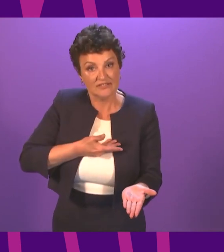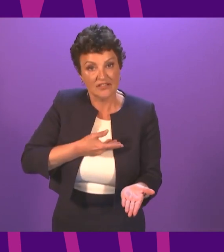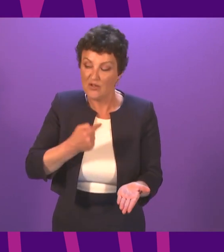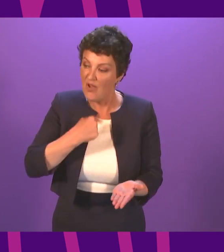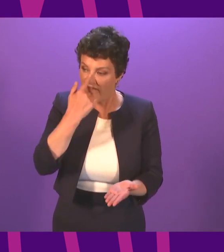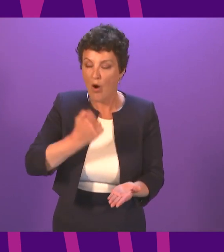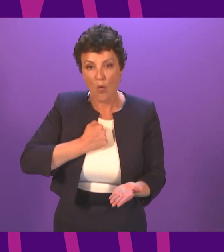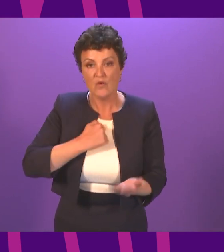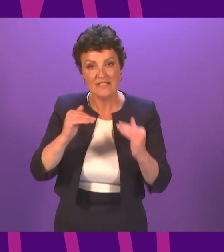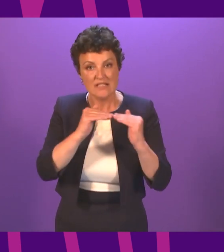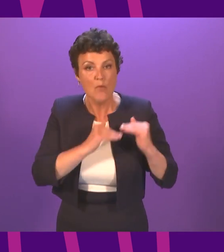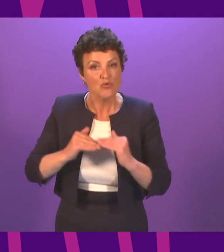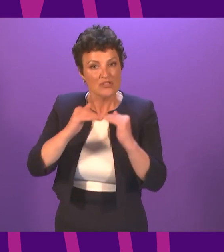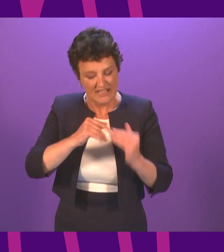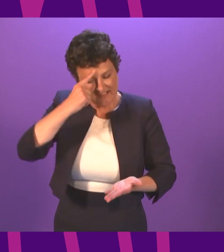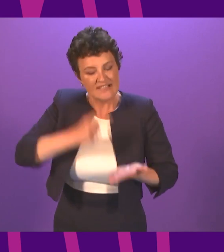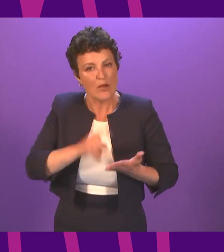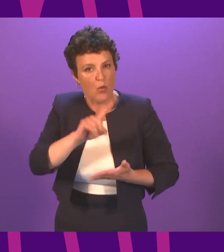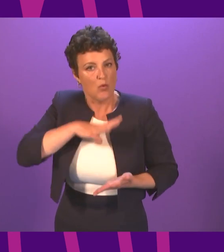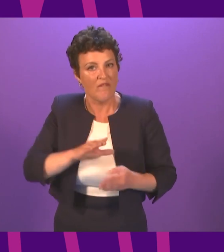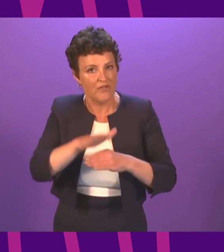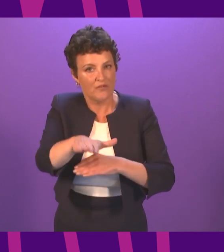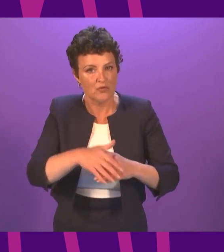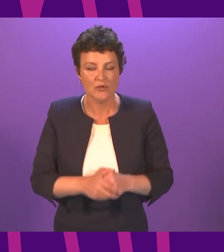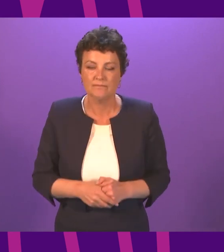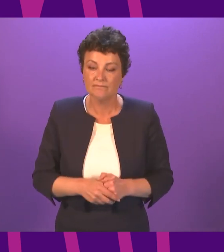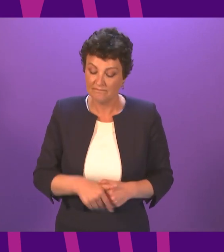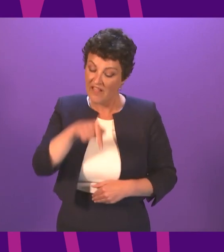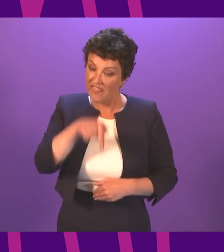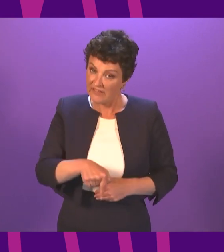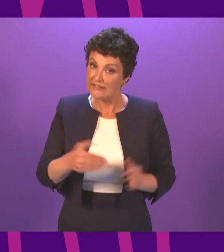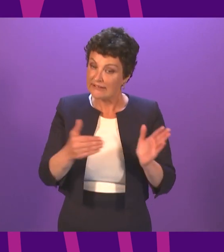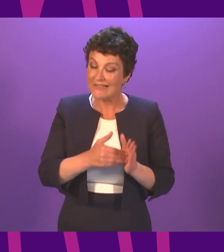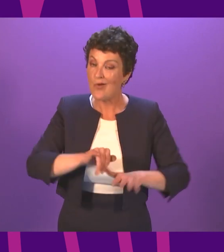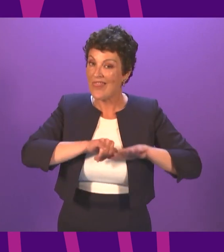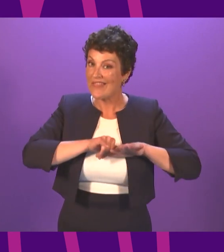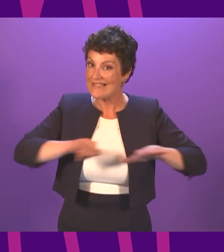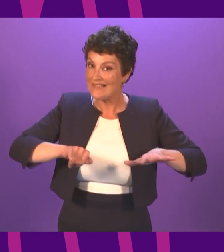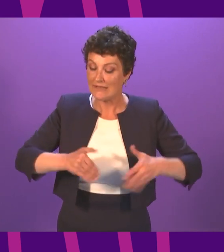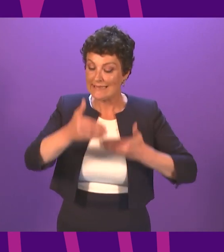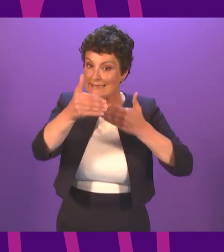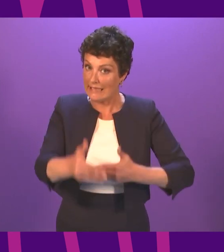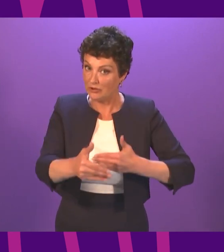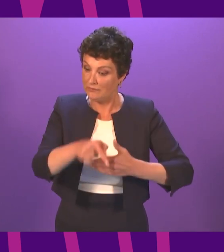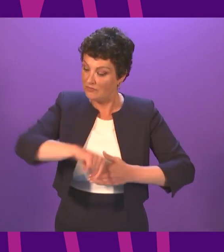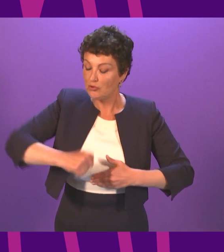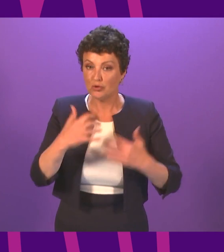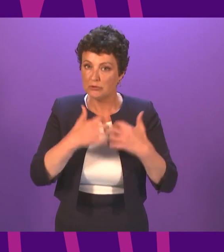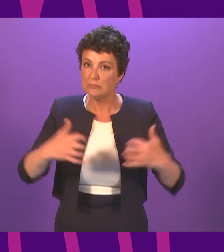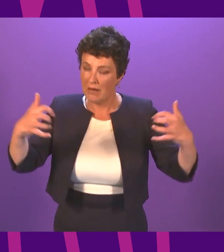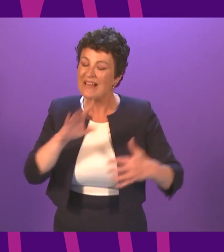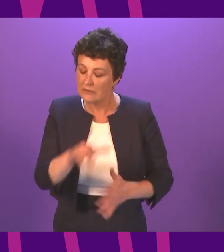do likewise. Presiding Officer, the sixth session of our Parliament is convening in the toughest of times, but we do have reasons